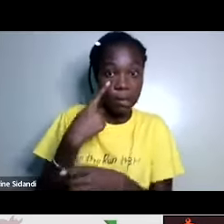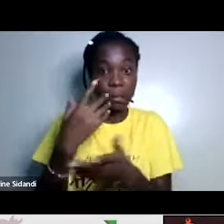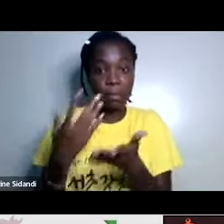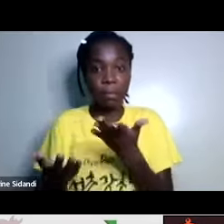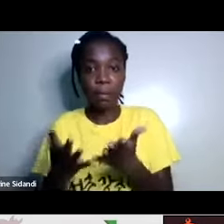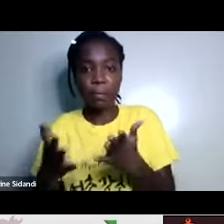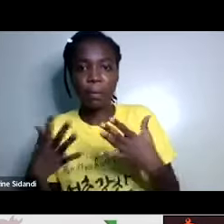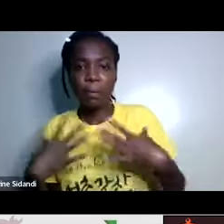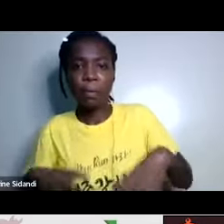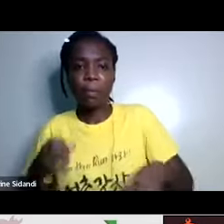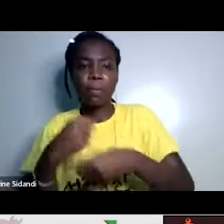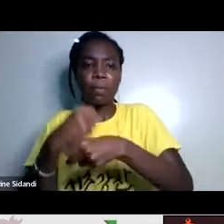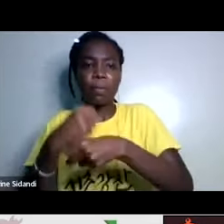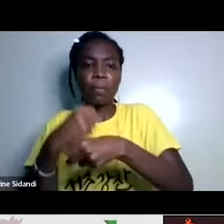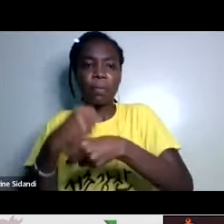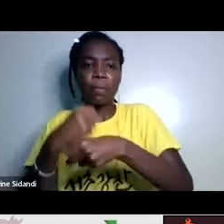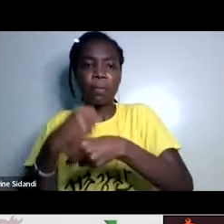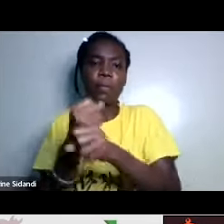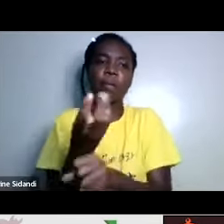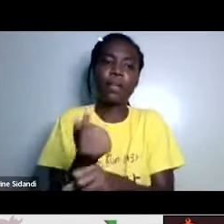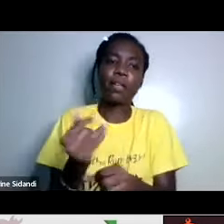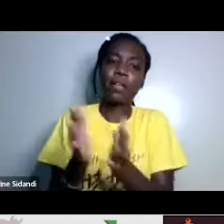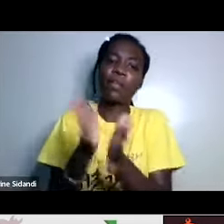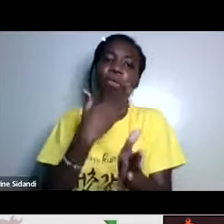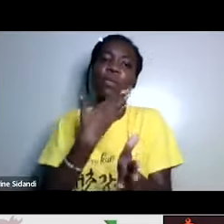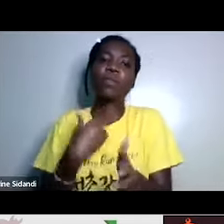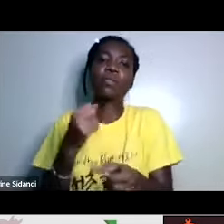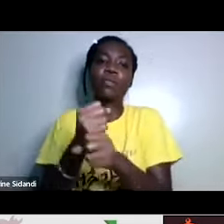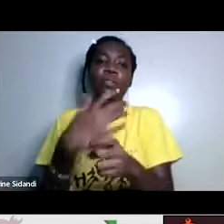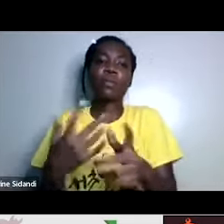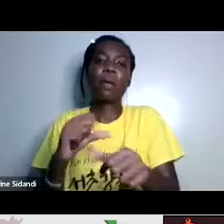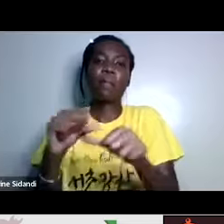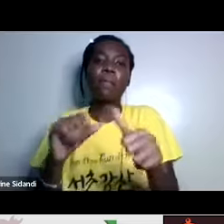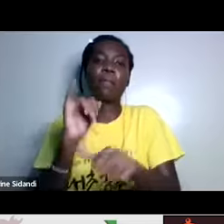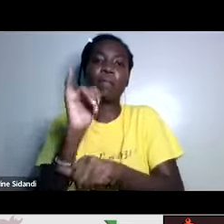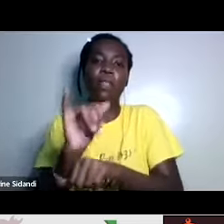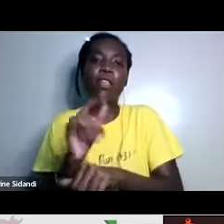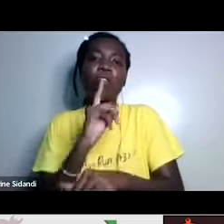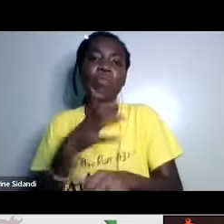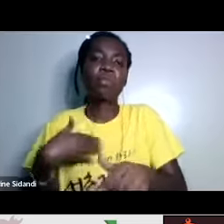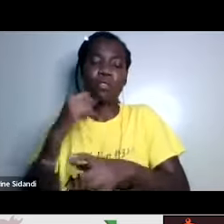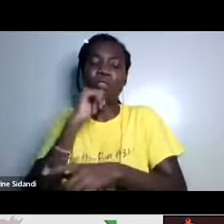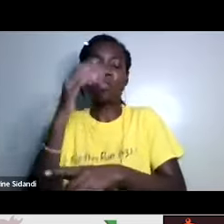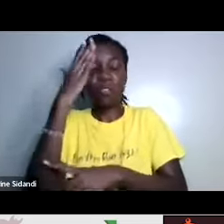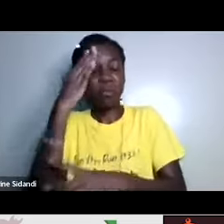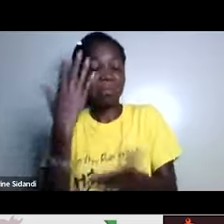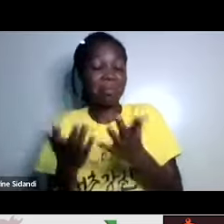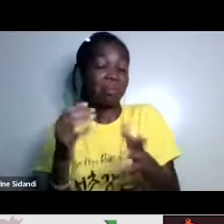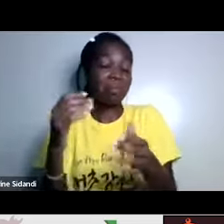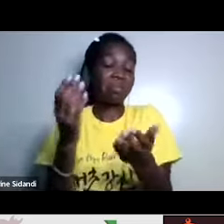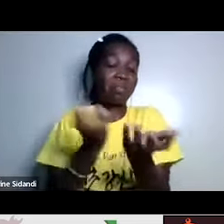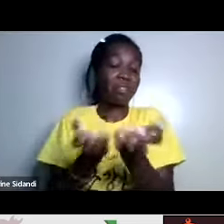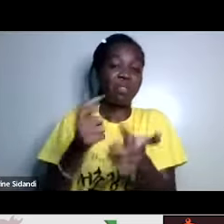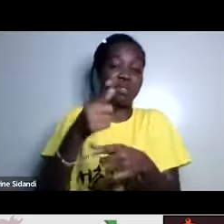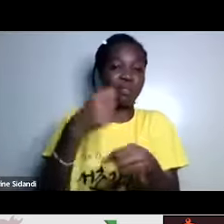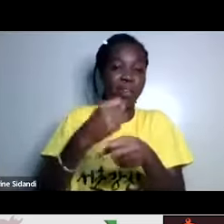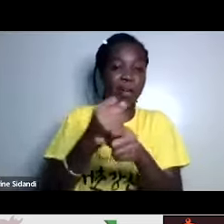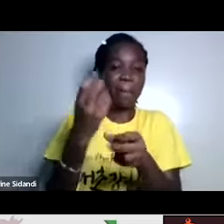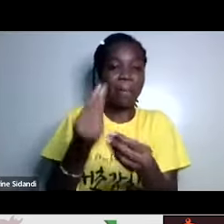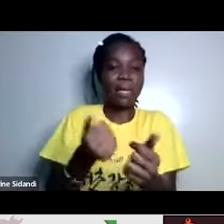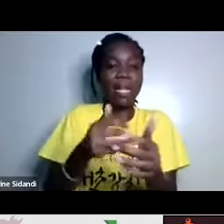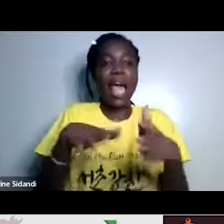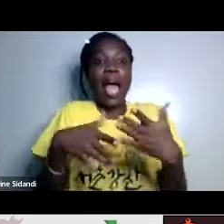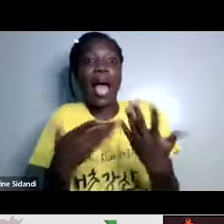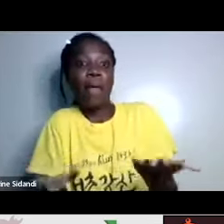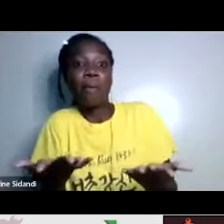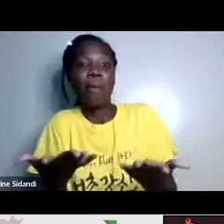want to jump on it. And I get a lot of businesses telling me, how do I make money from social media, digital media, all that